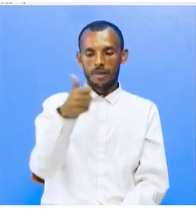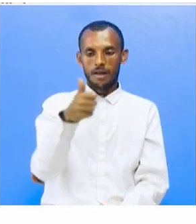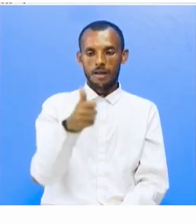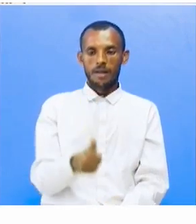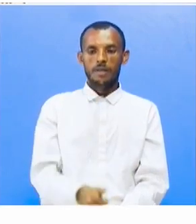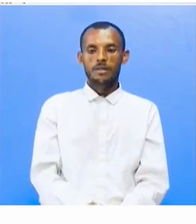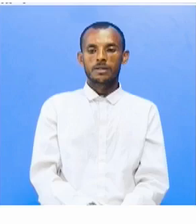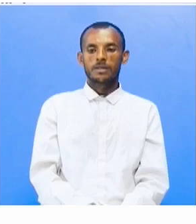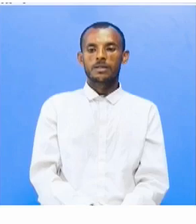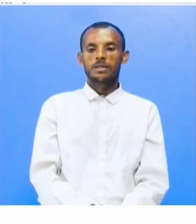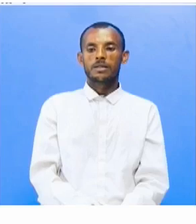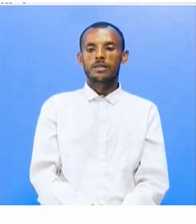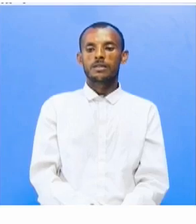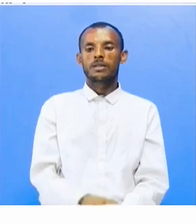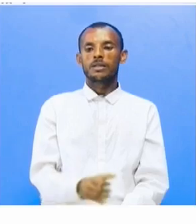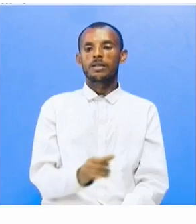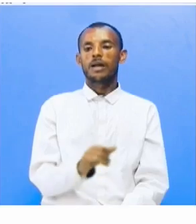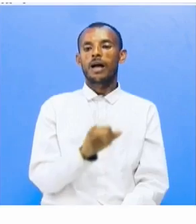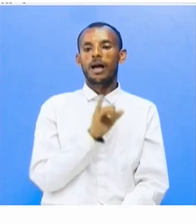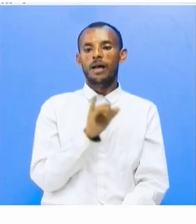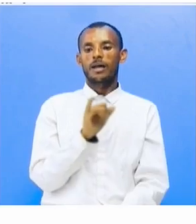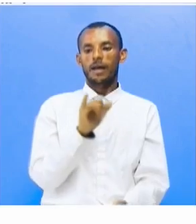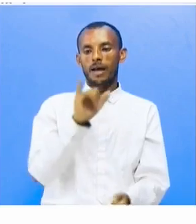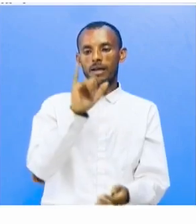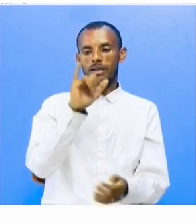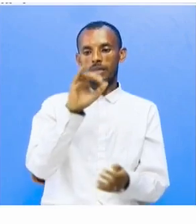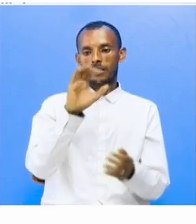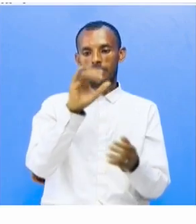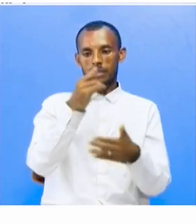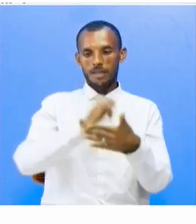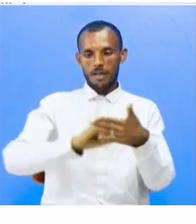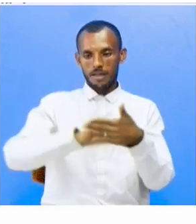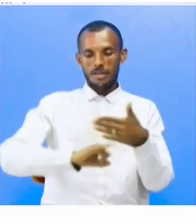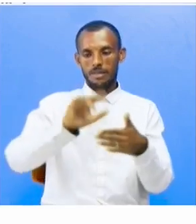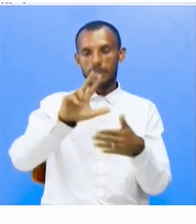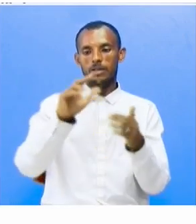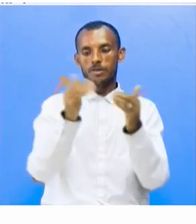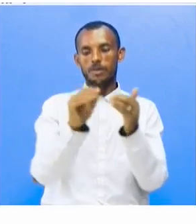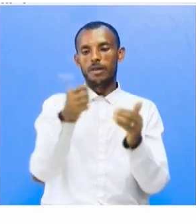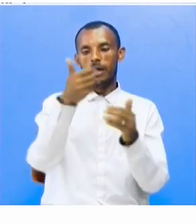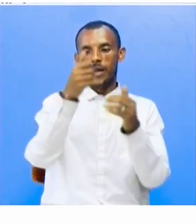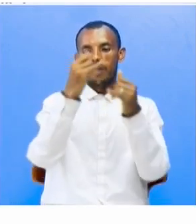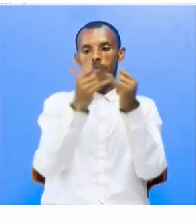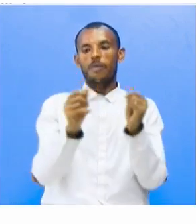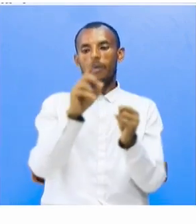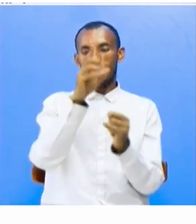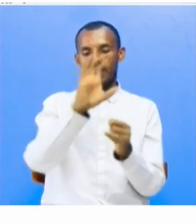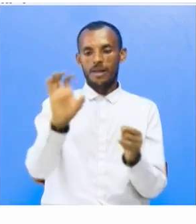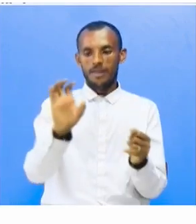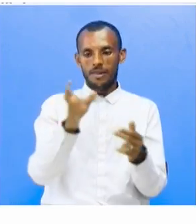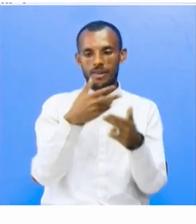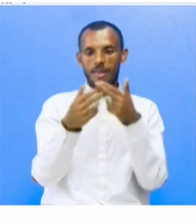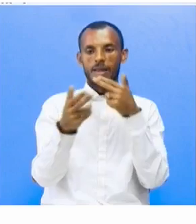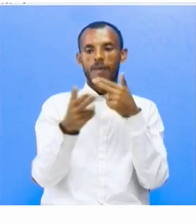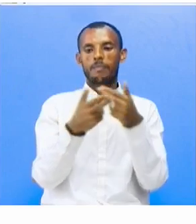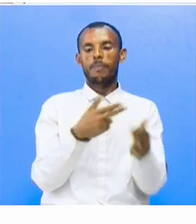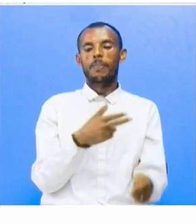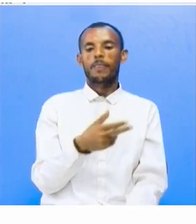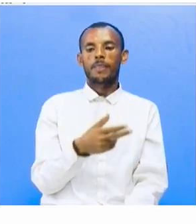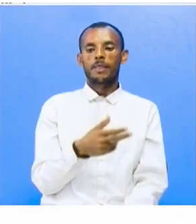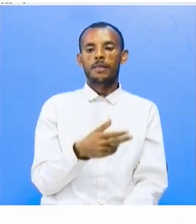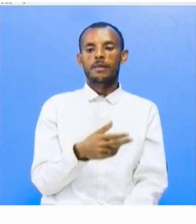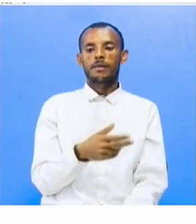1,210. So I3 will be equal to 10 over 100